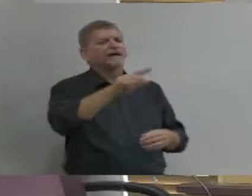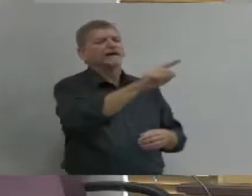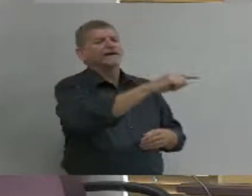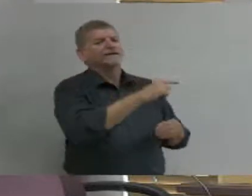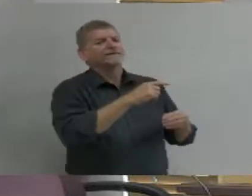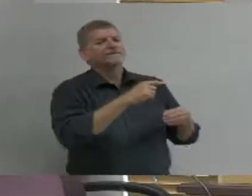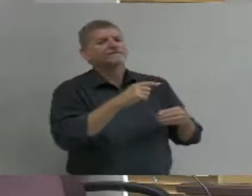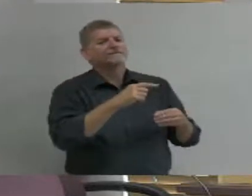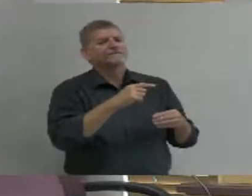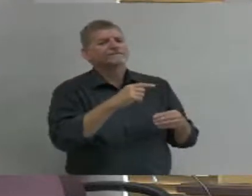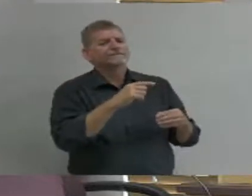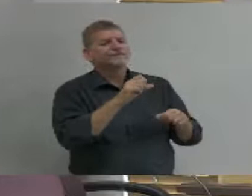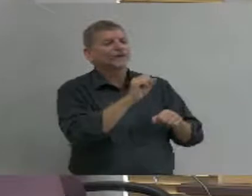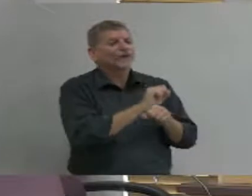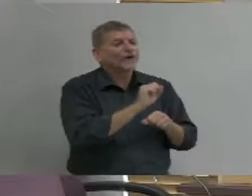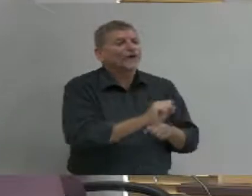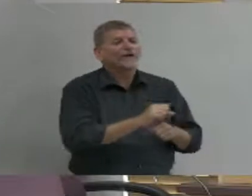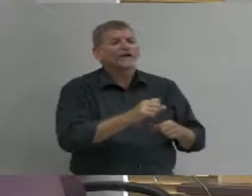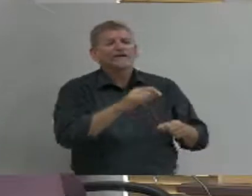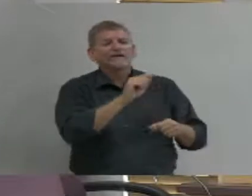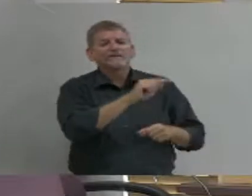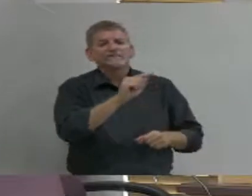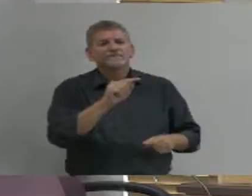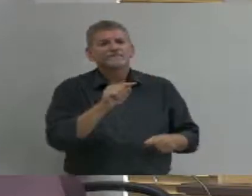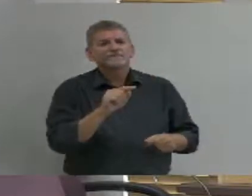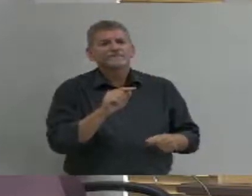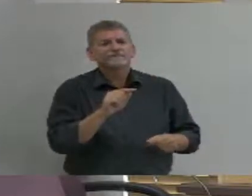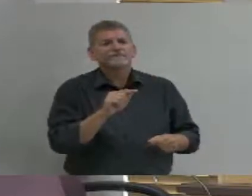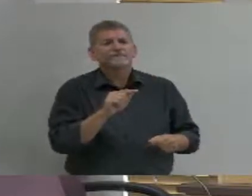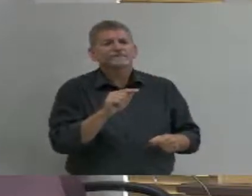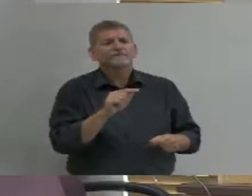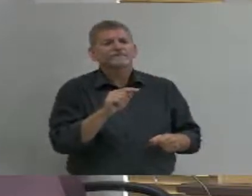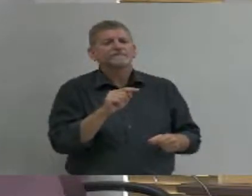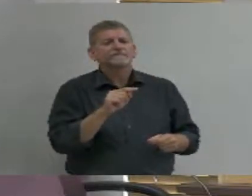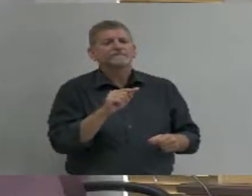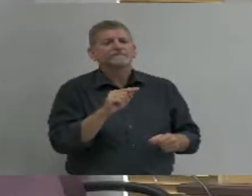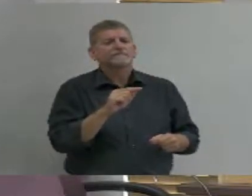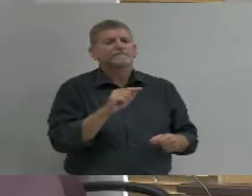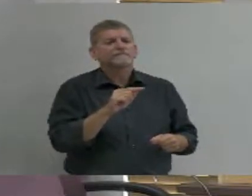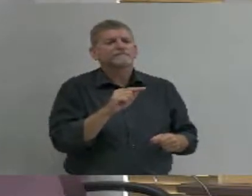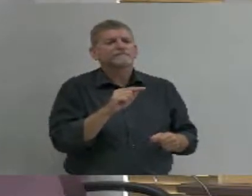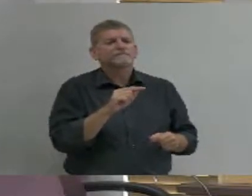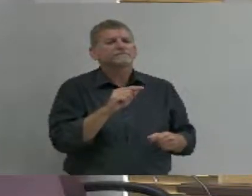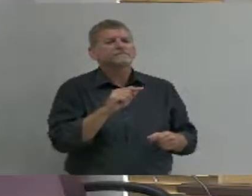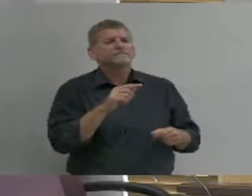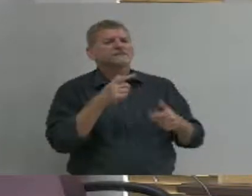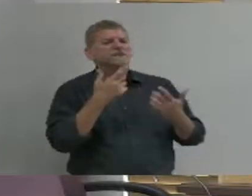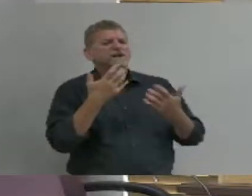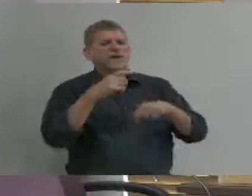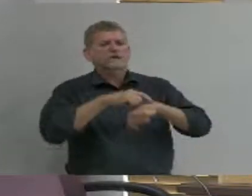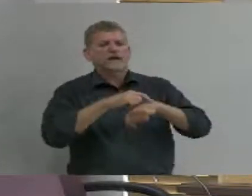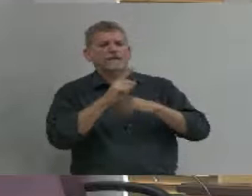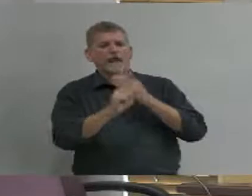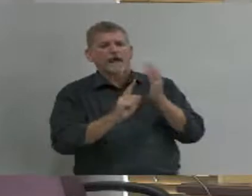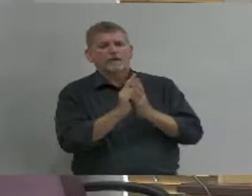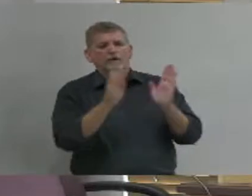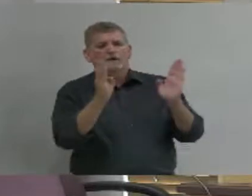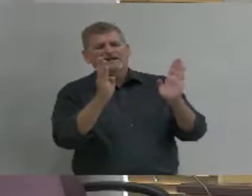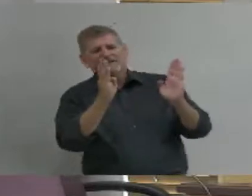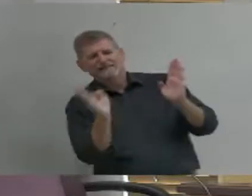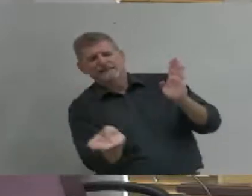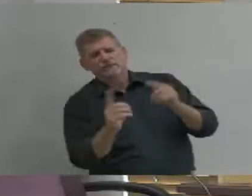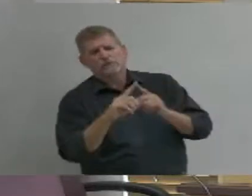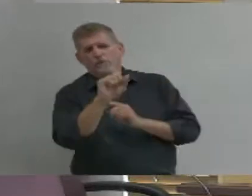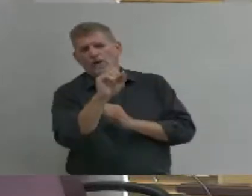those businesses. So I'm very much supporting, hoping we can get to that 1 o'clock a.m. here shortly. Hi, Ryan Chen, Purdue Exponent.